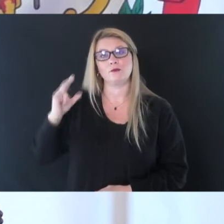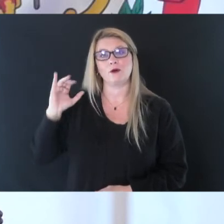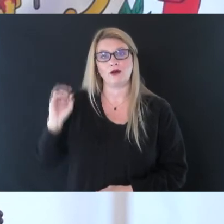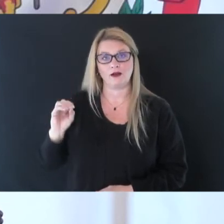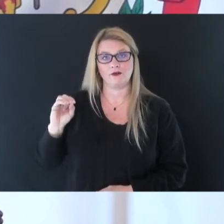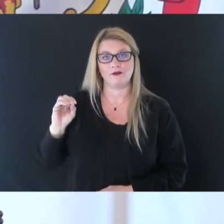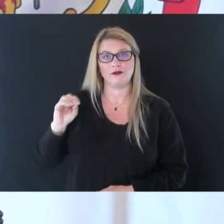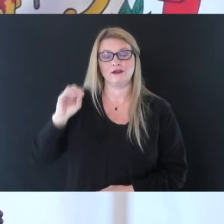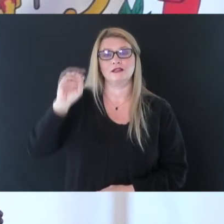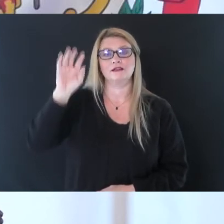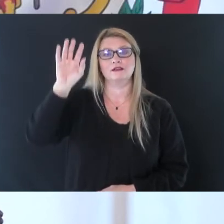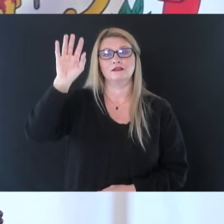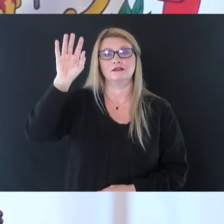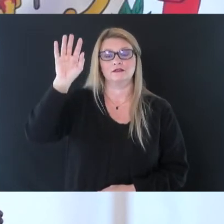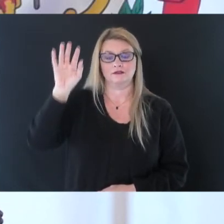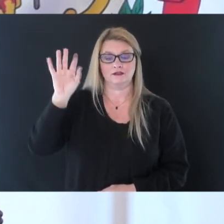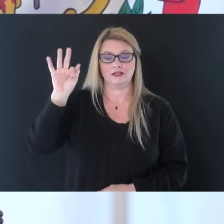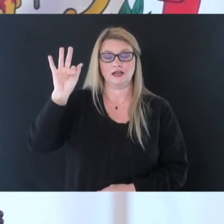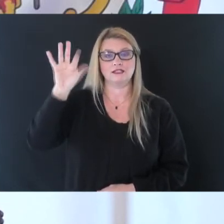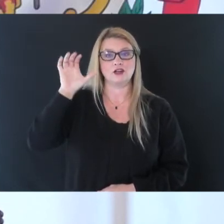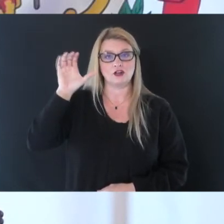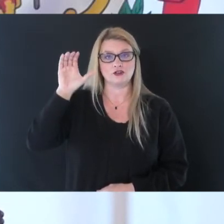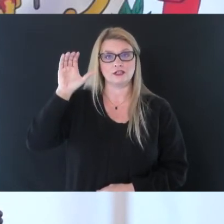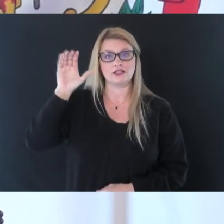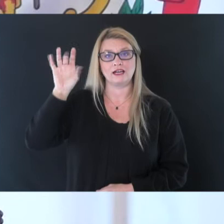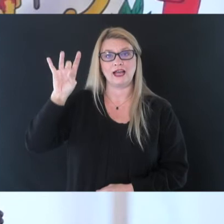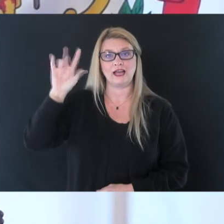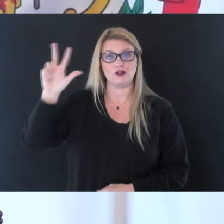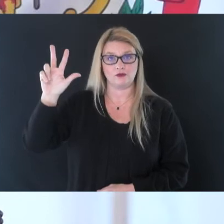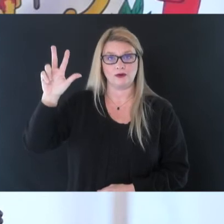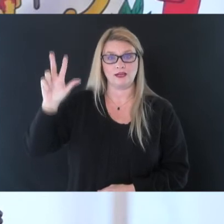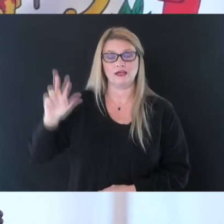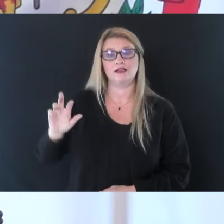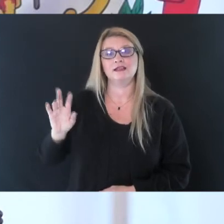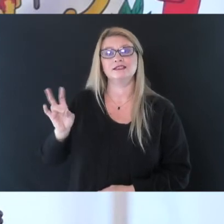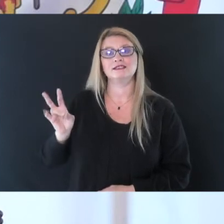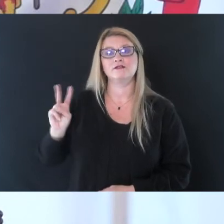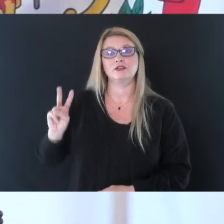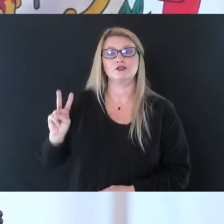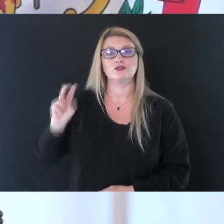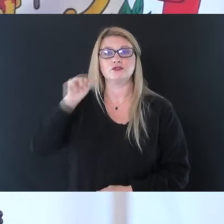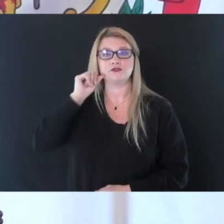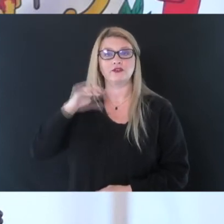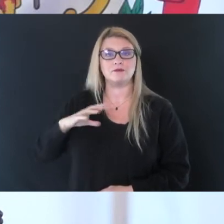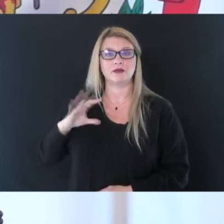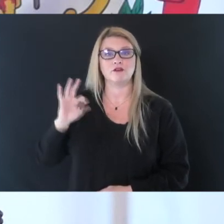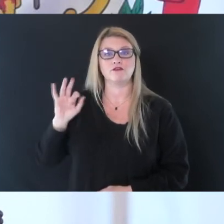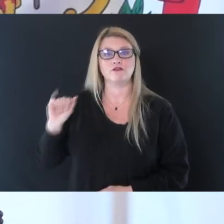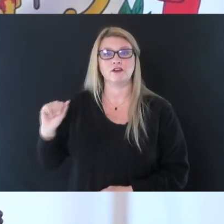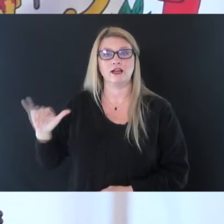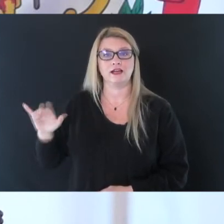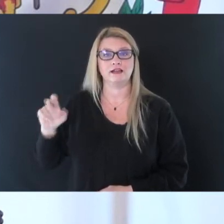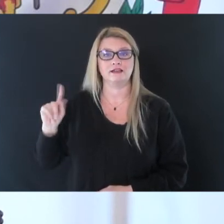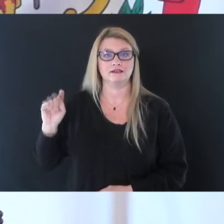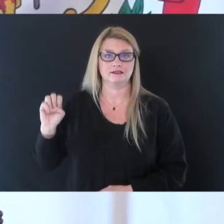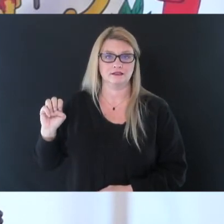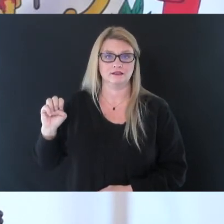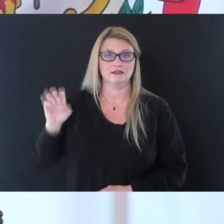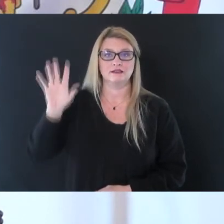County. Our 1983rd death is a 72-year-old female from Fayette County.